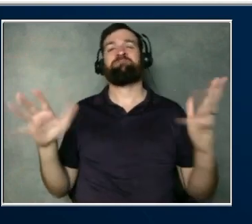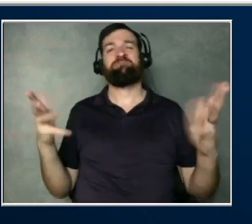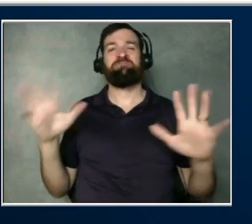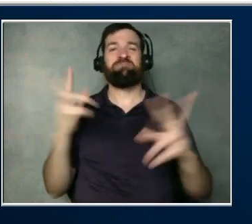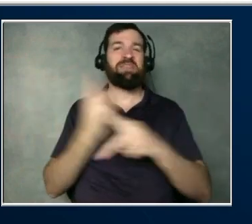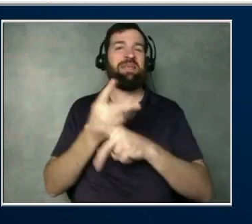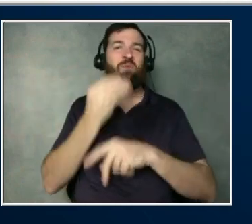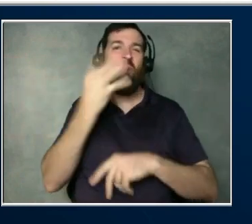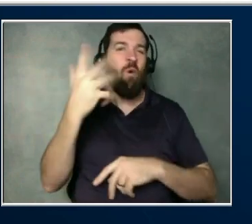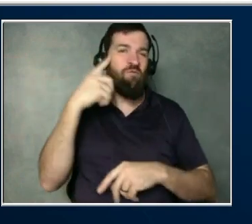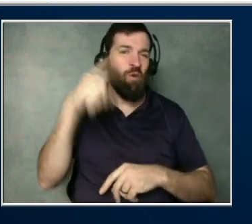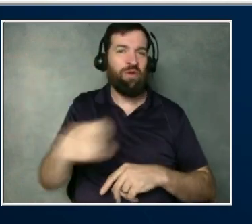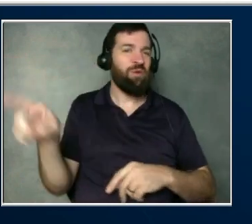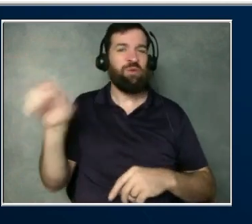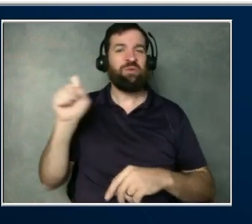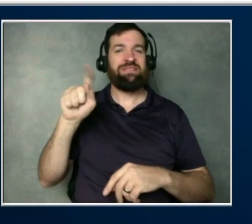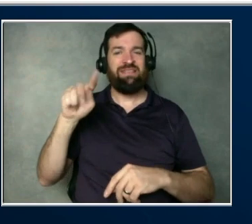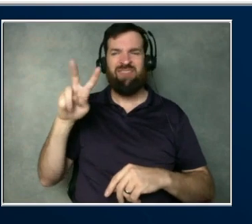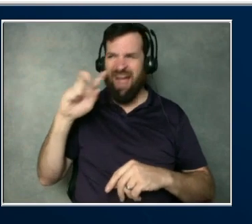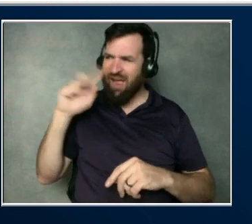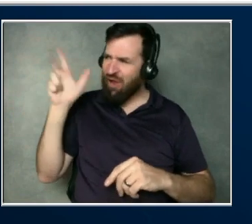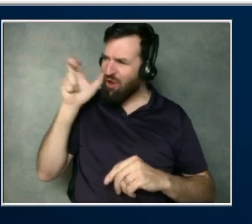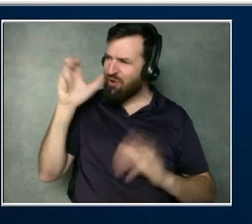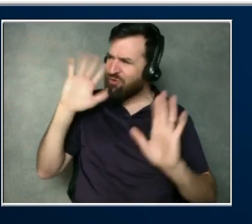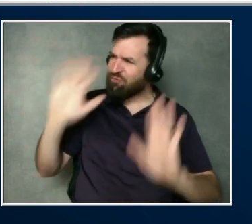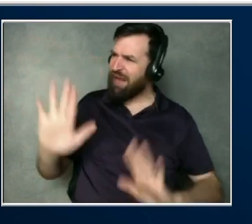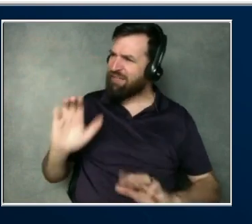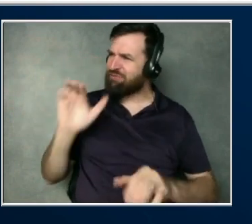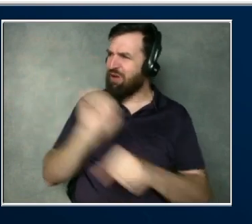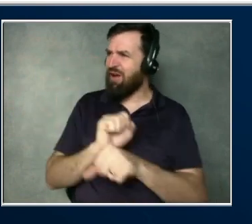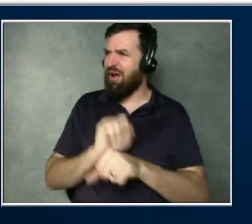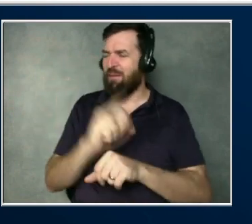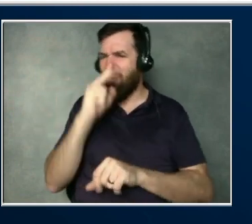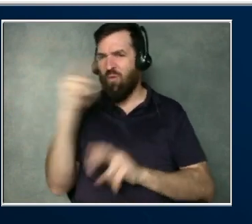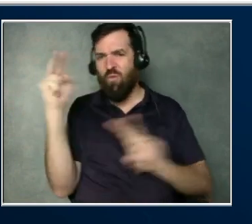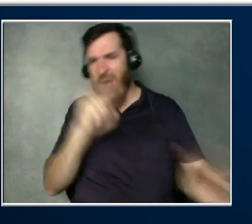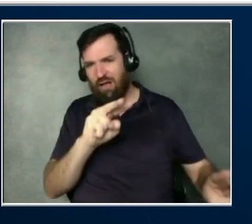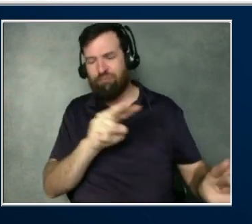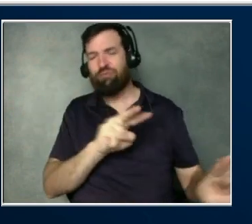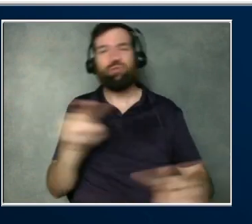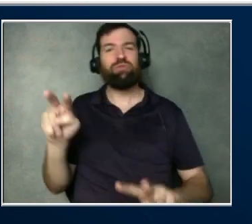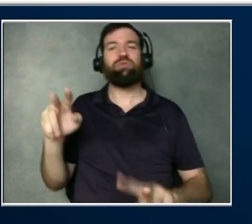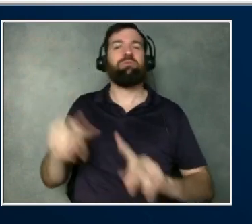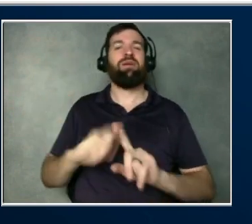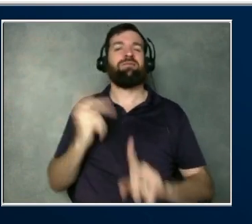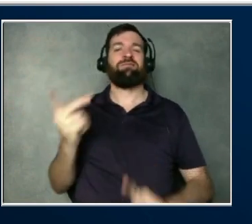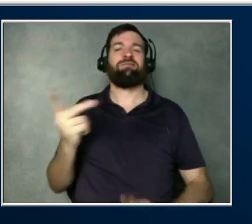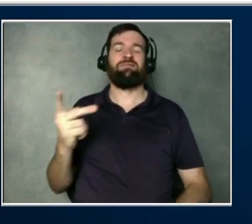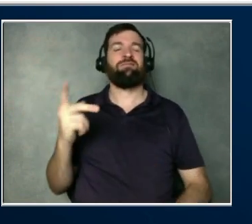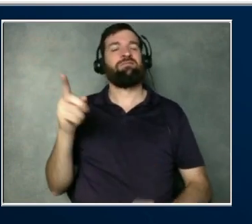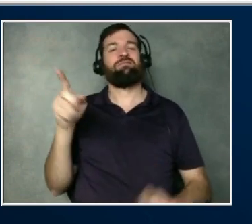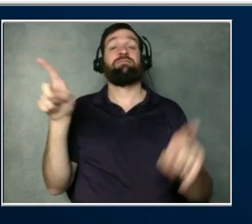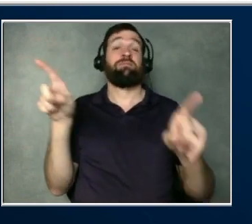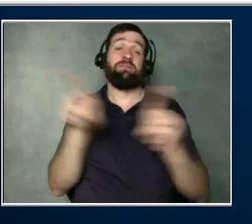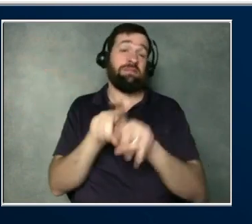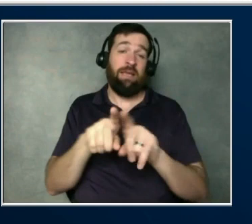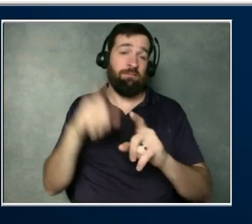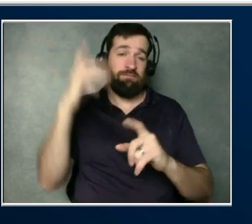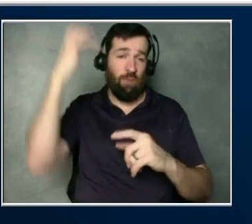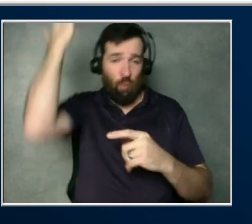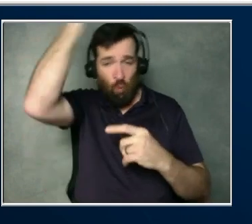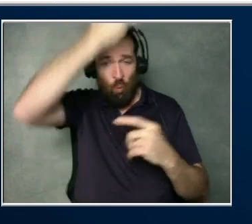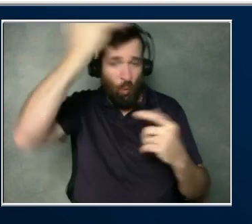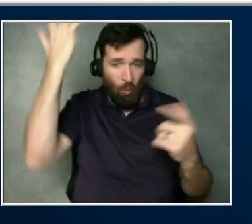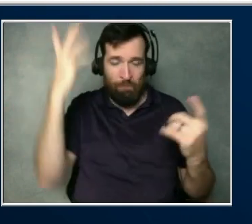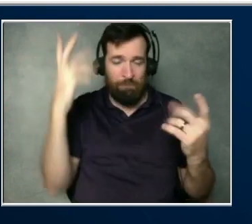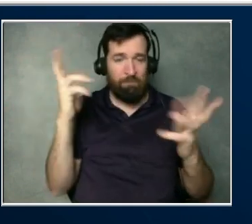warm for you, Steve. I hear you've done a great job. I had to go back and watch those video clips. The good news is you and I have about the same quantity of hair, and so people probably already